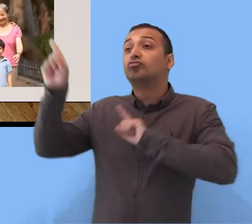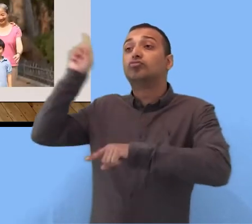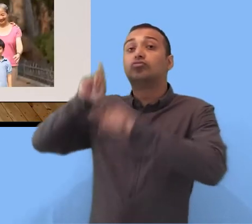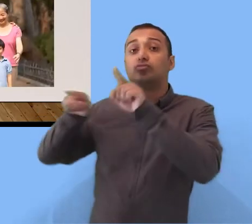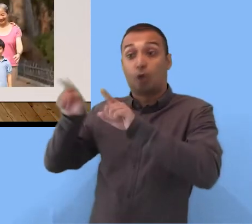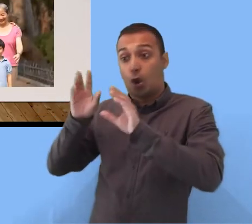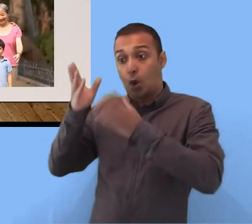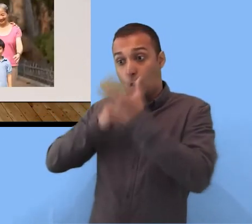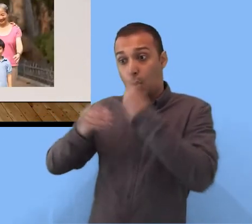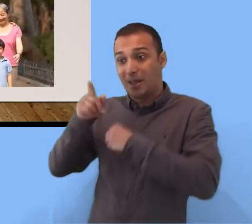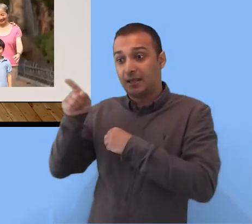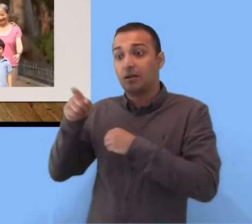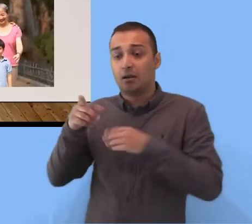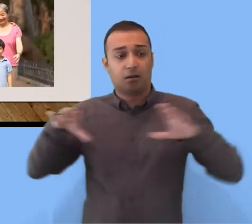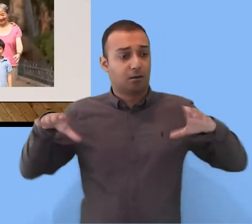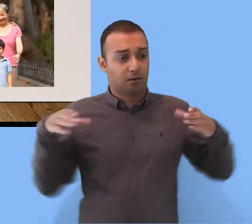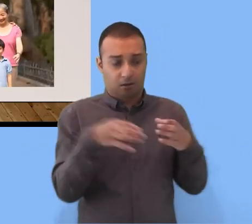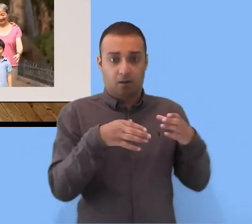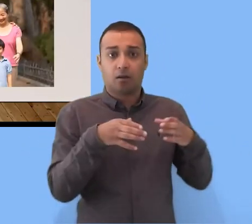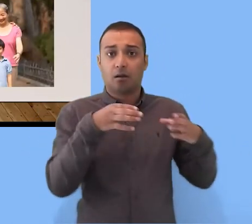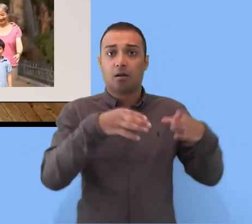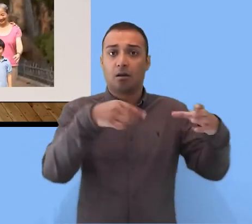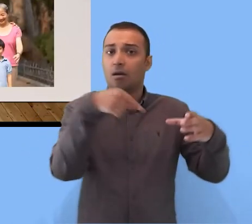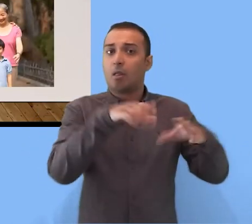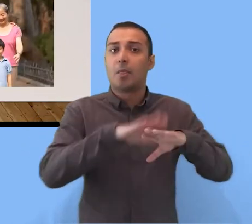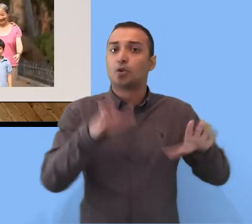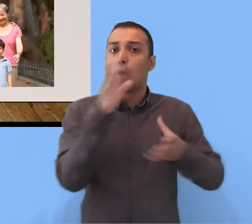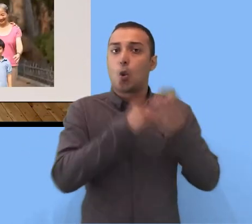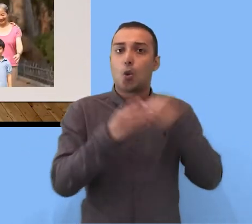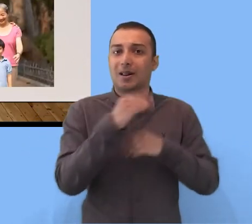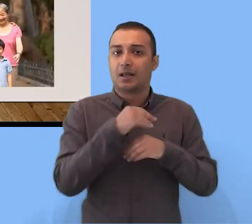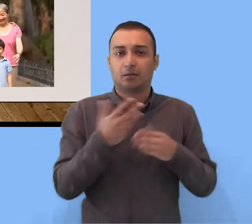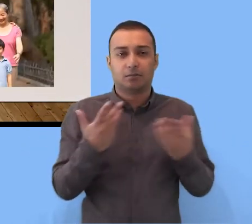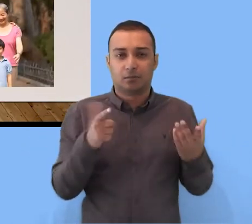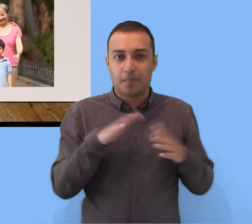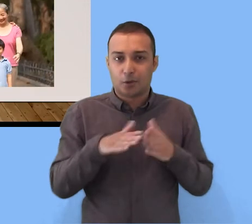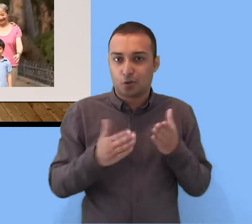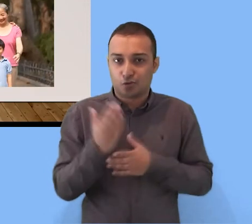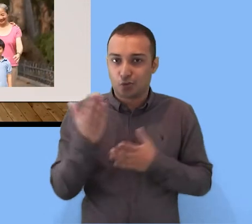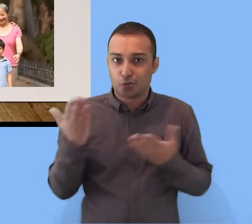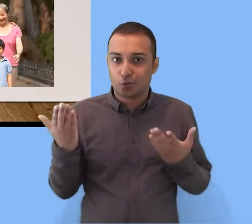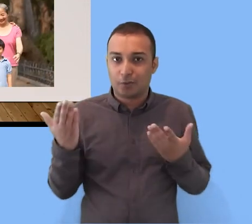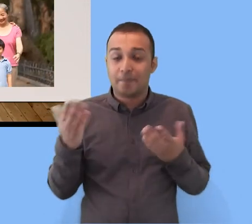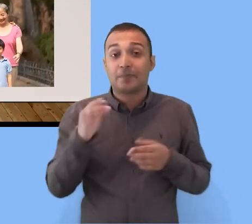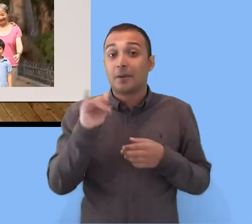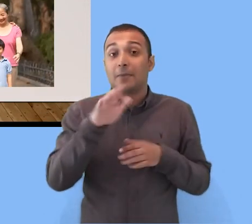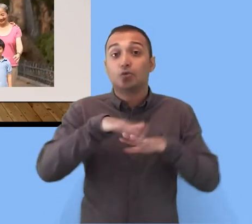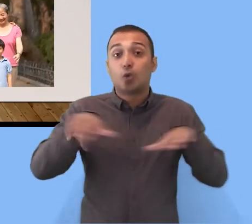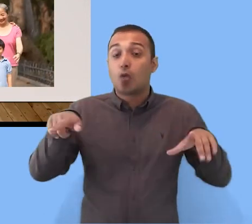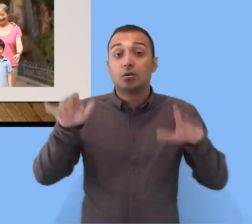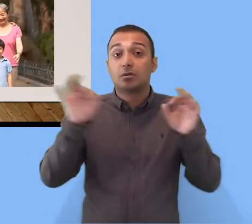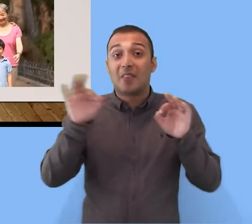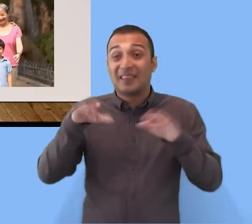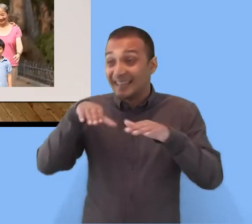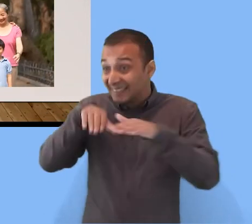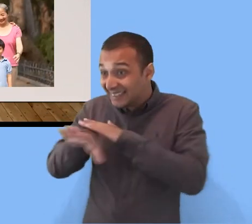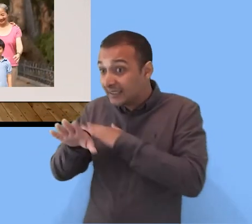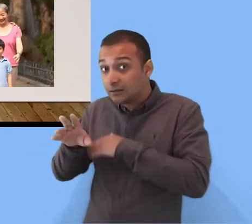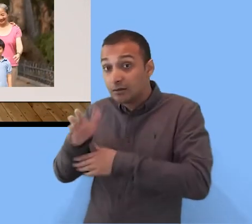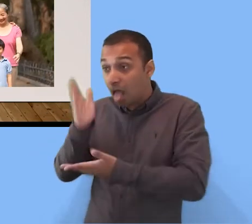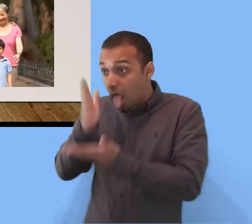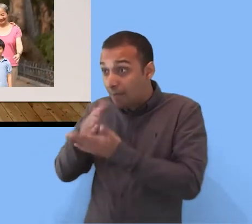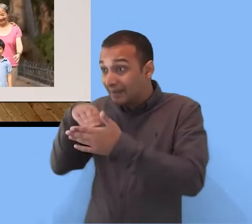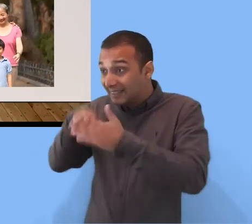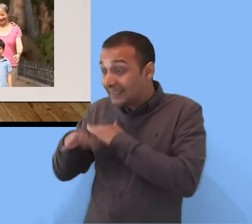can learn. Just because children haven't been in the physical place of school doesn't mean they haven't been in school, and it doesn't mean they haven't been in